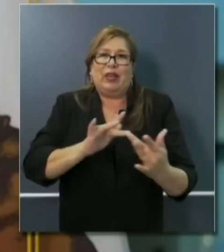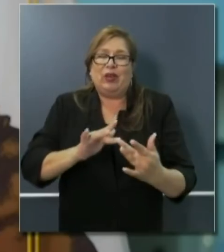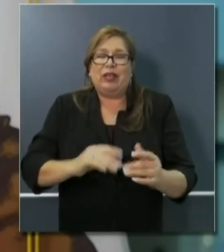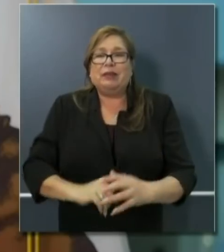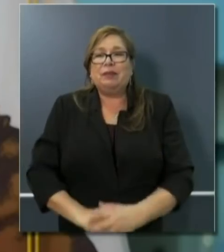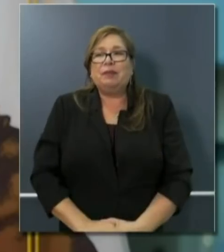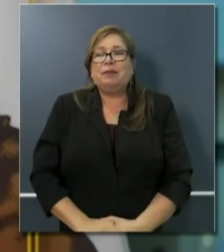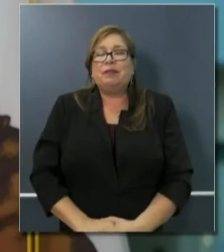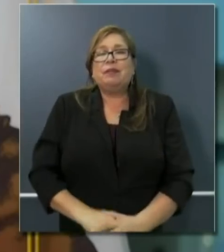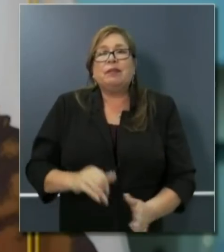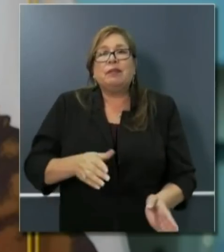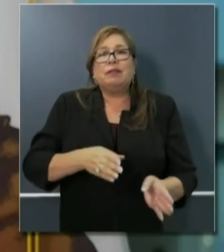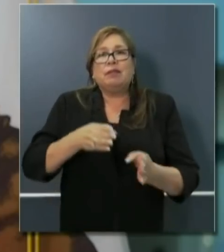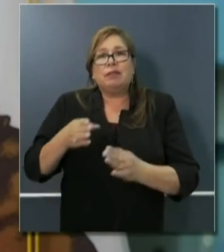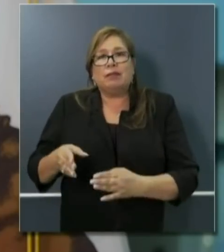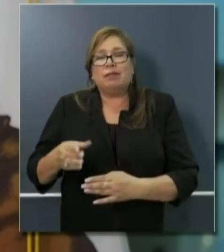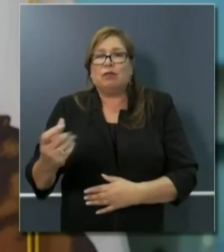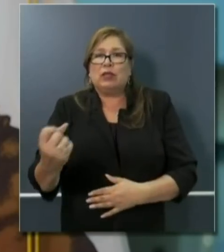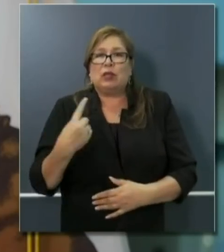News.